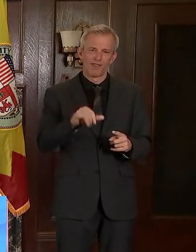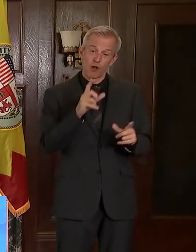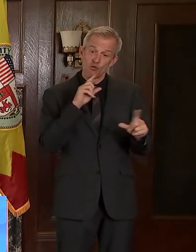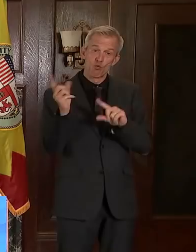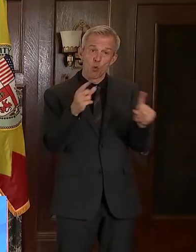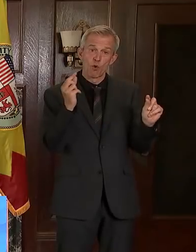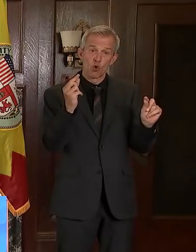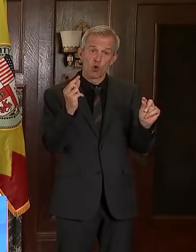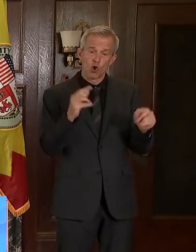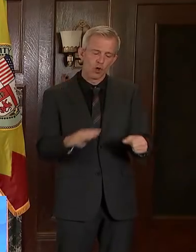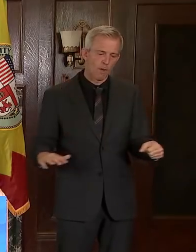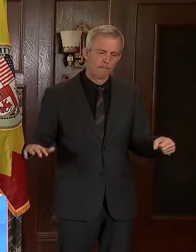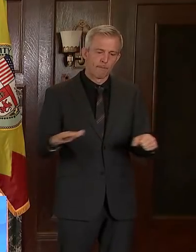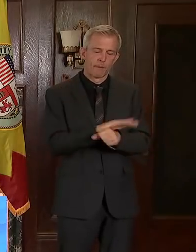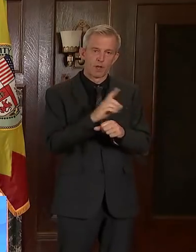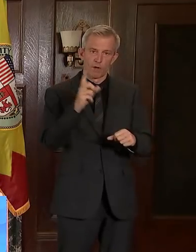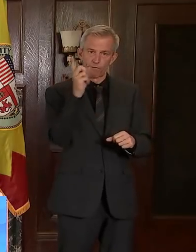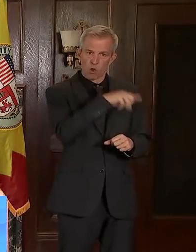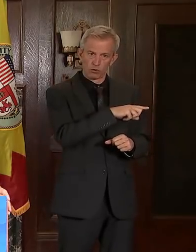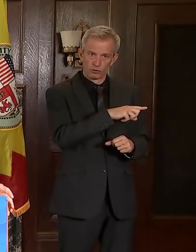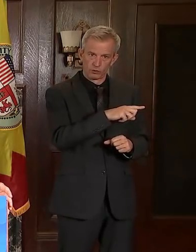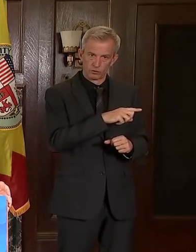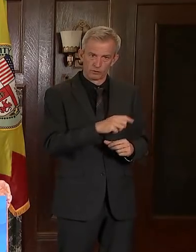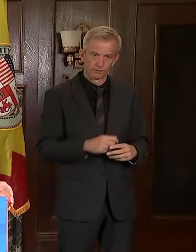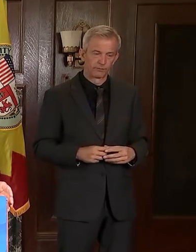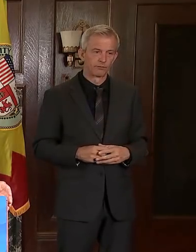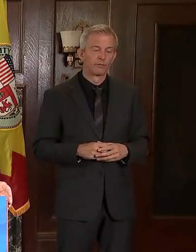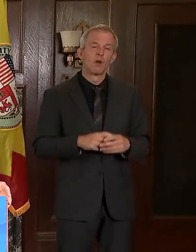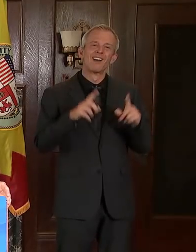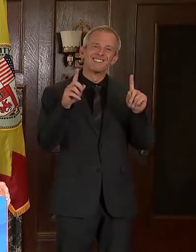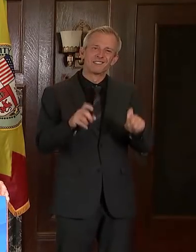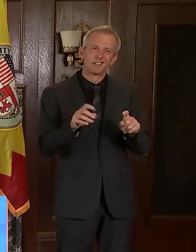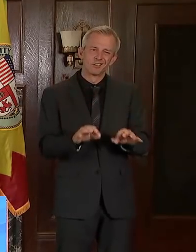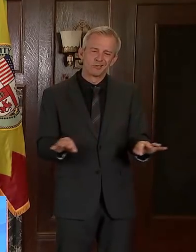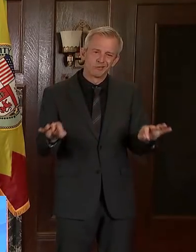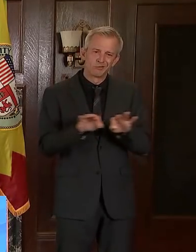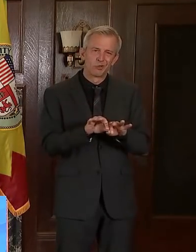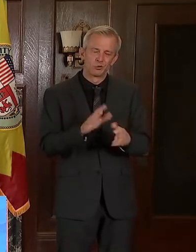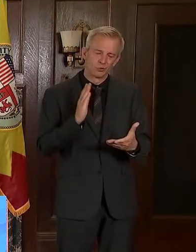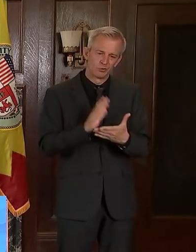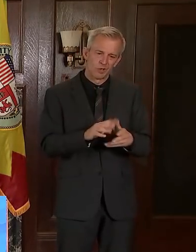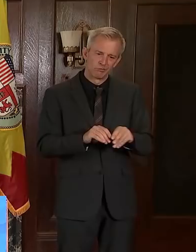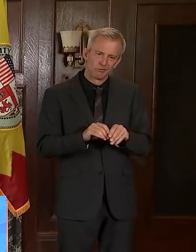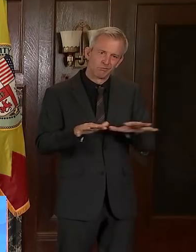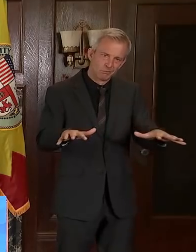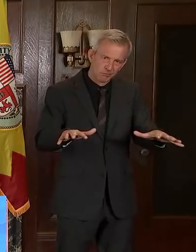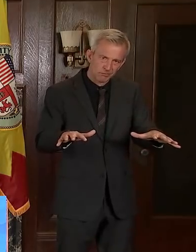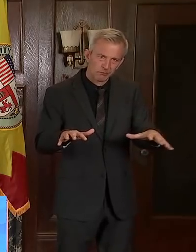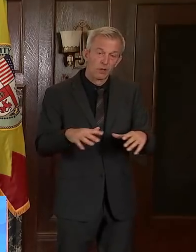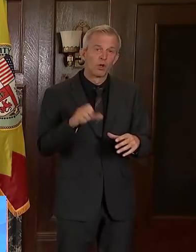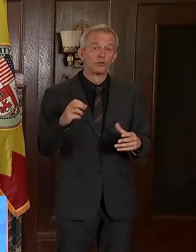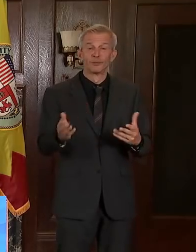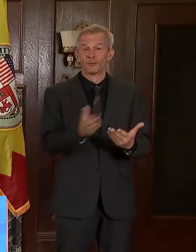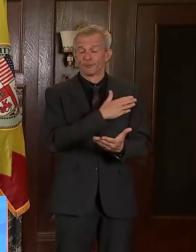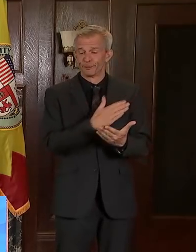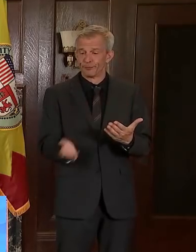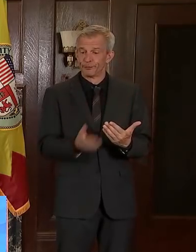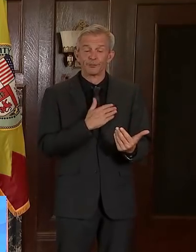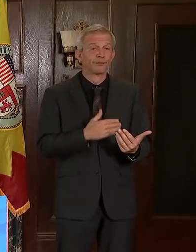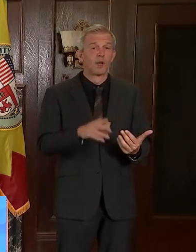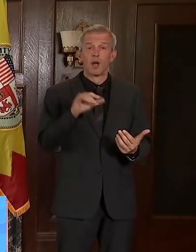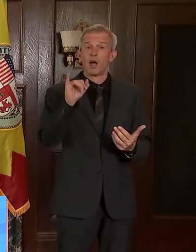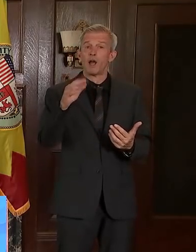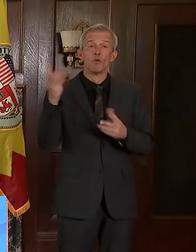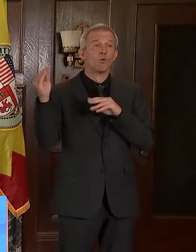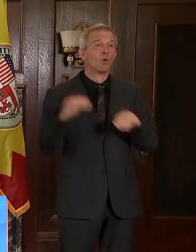false. Testing is critical to our efforts to stop the spread of COVID-19. So no matter your immigration status as